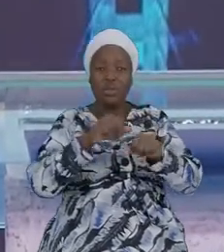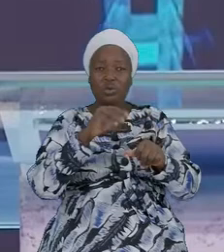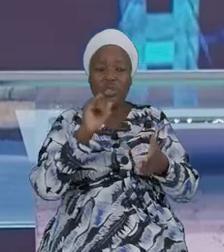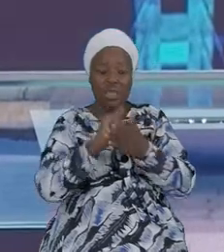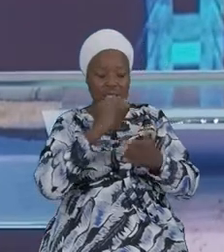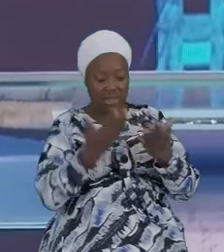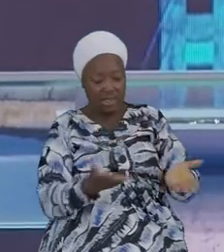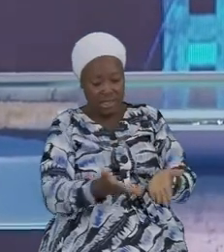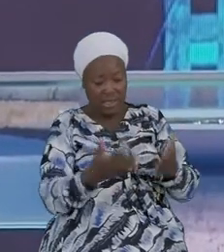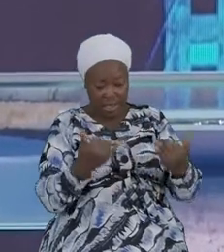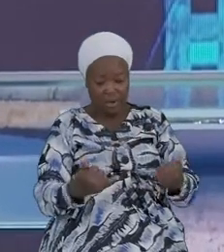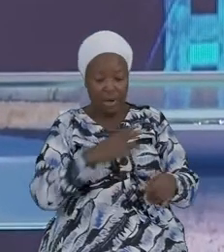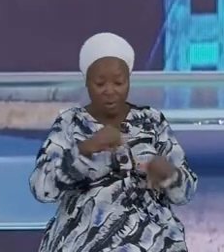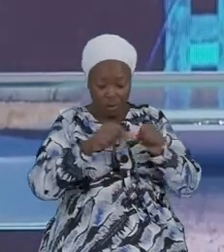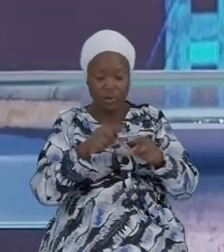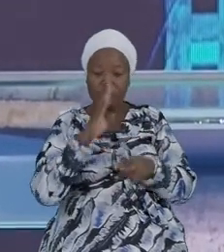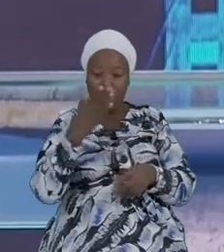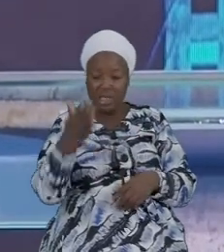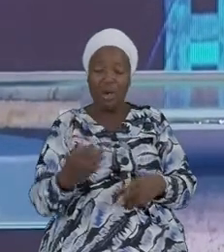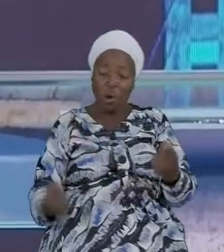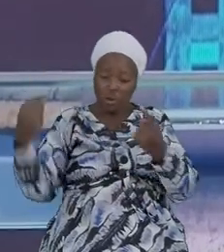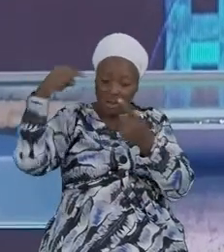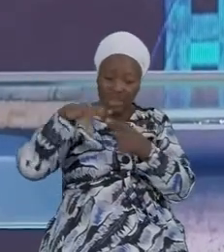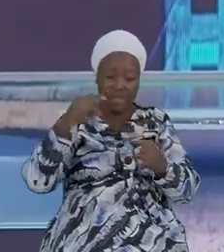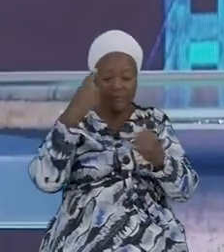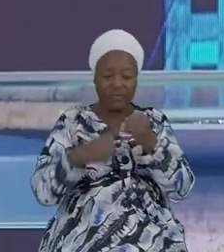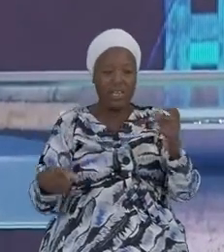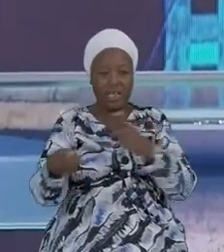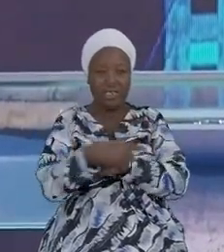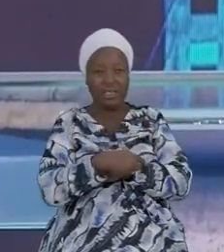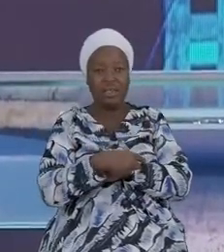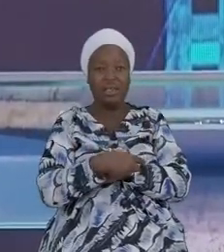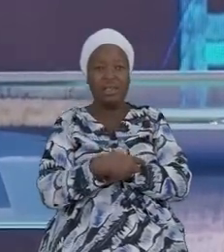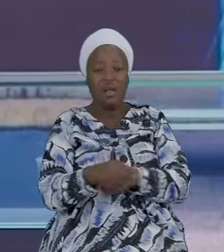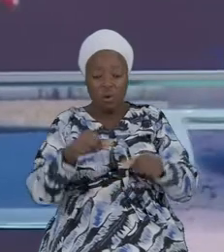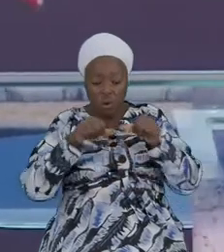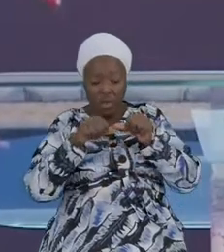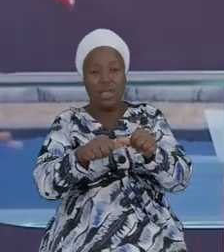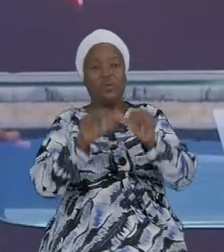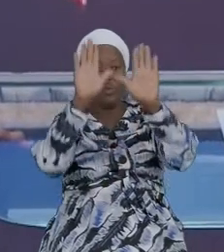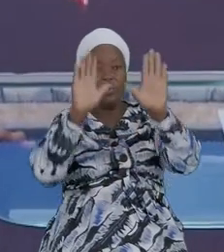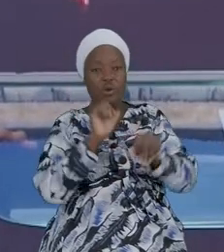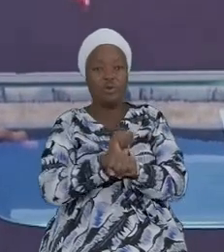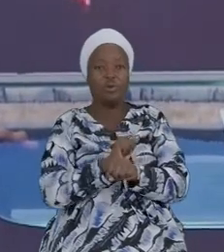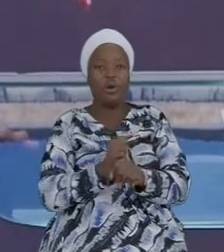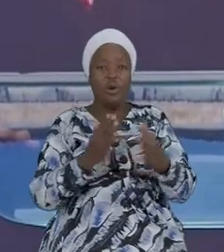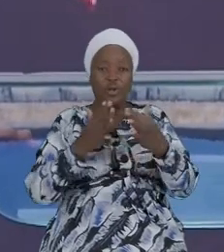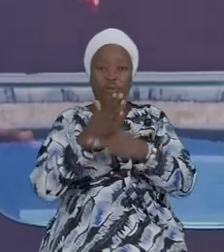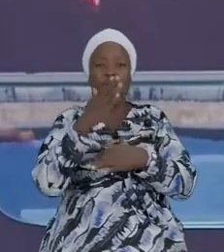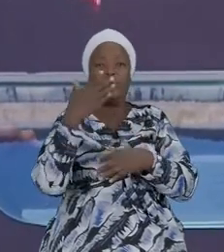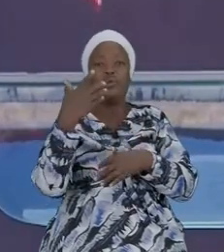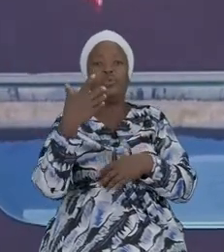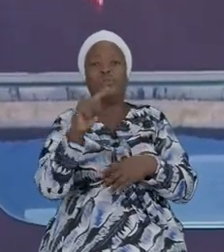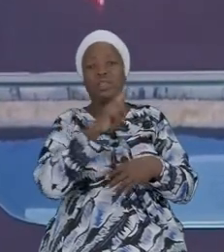they'll keep on being there until the final day. Lasting miracles through the